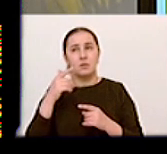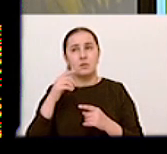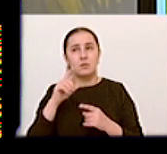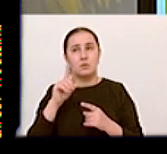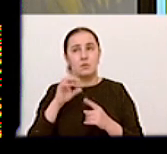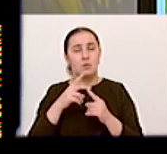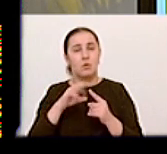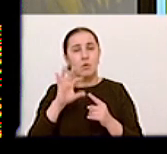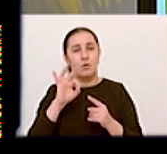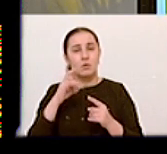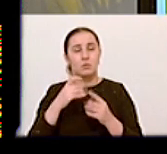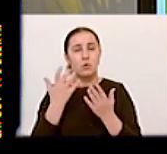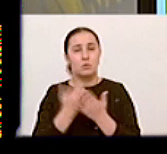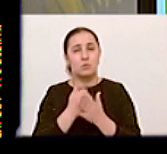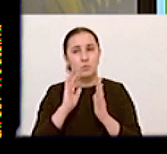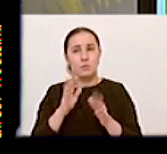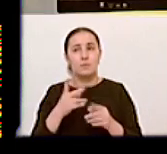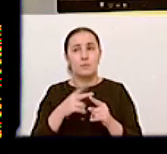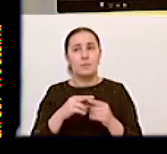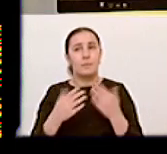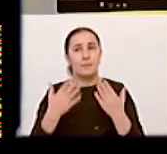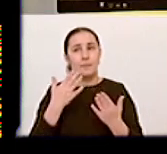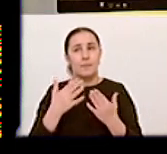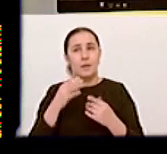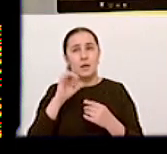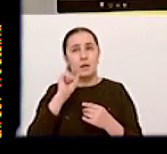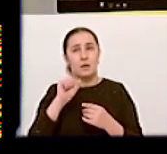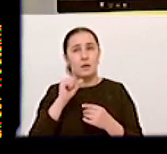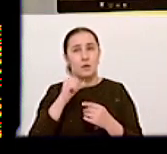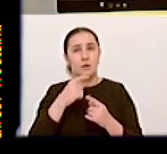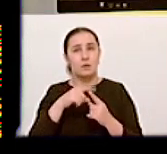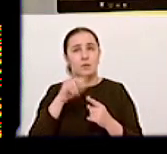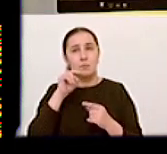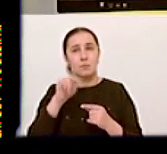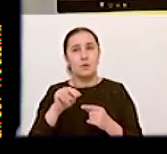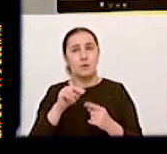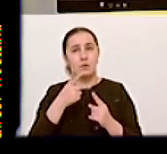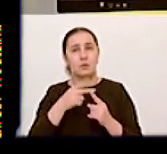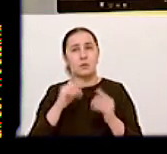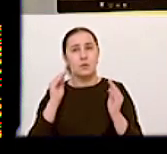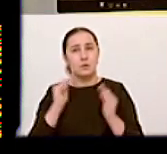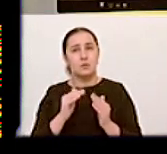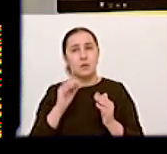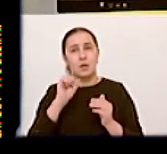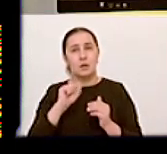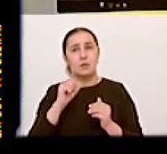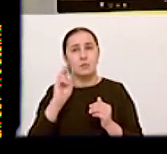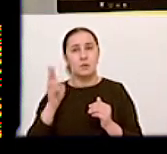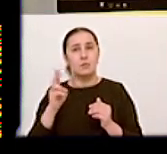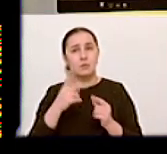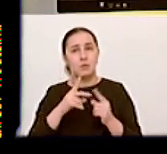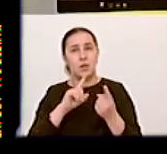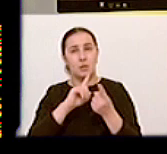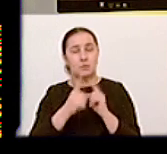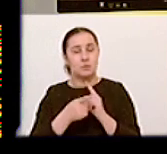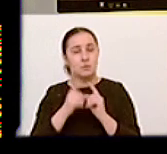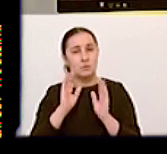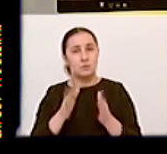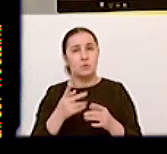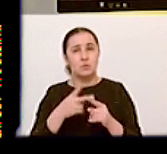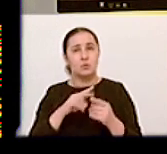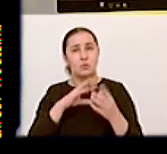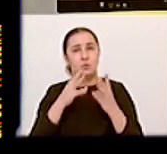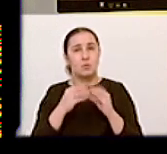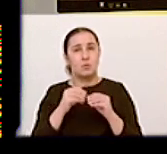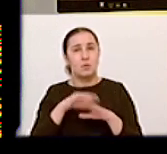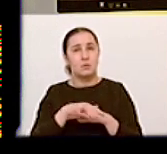gomozigota organizmlar hosil bo'ladi. Agar A harfini P harfi bilan, kichik A harfini Q harfi bilan almashtirsak,